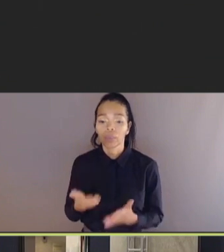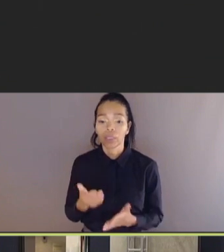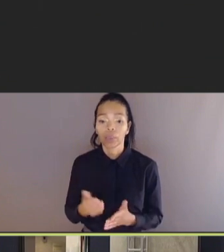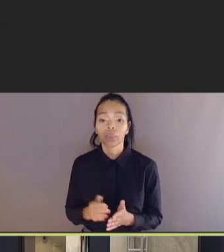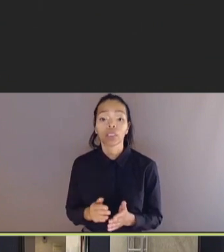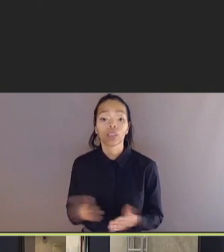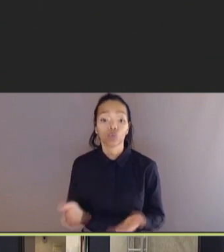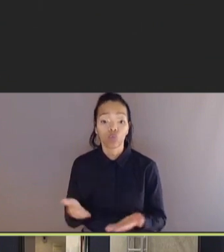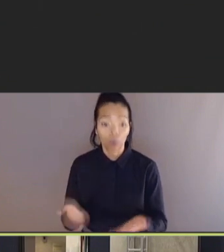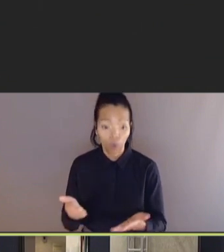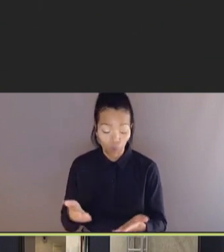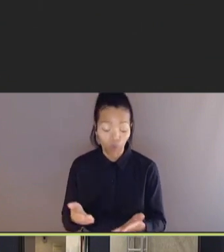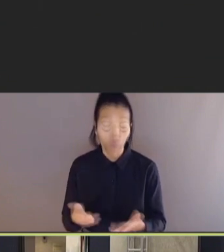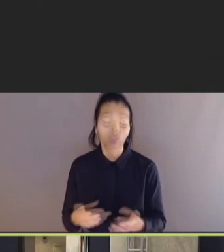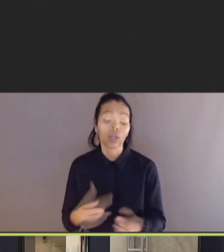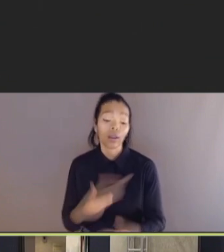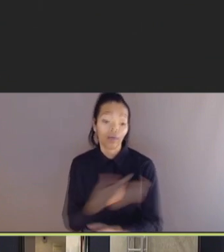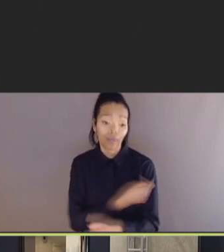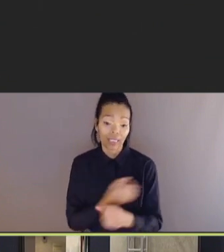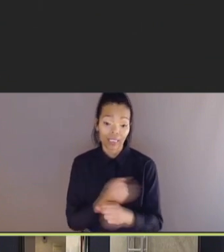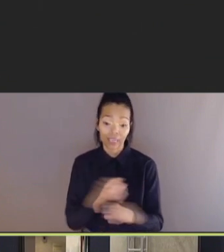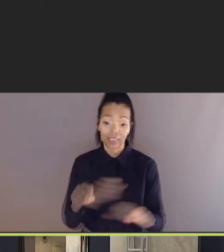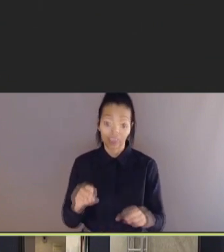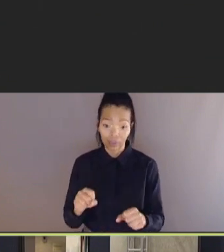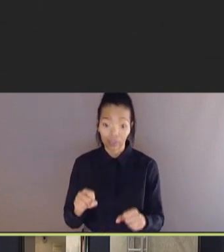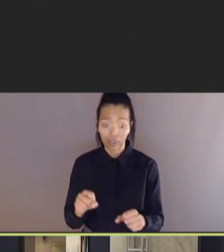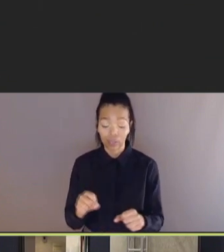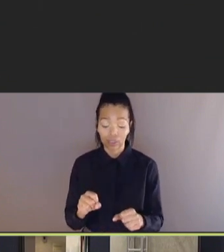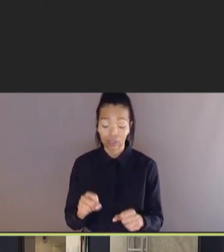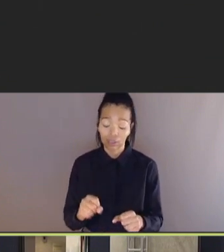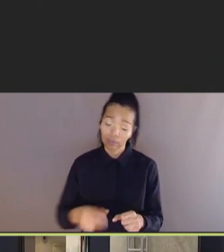safety as the highest priority.